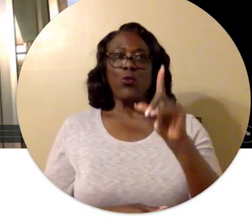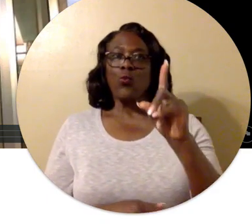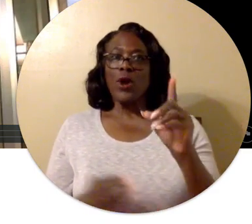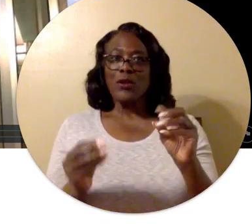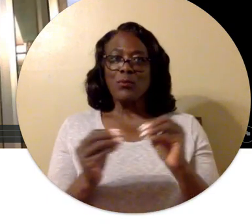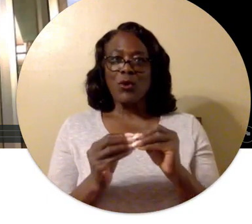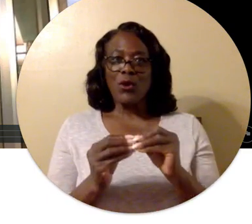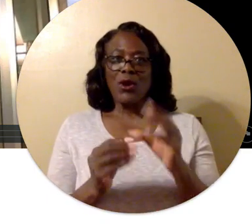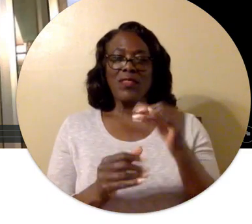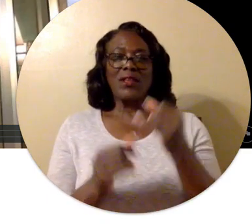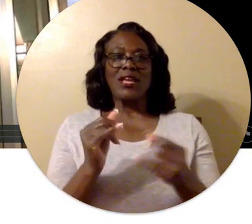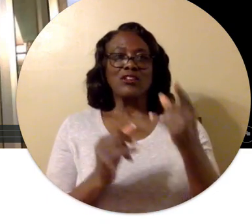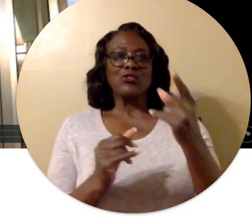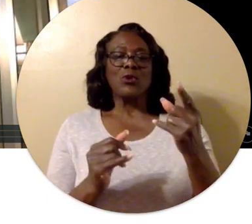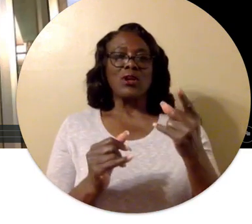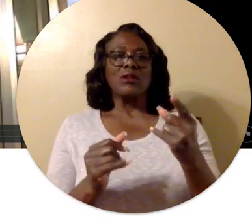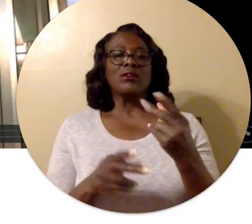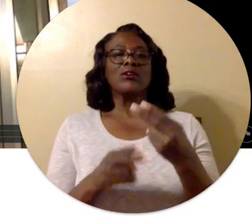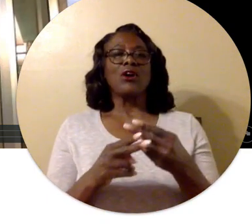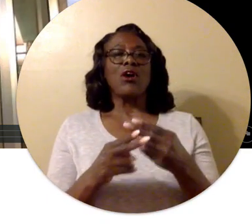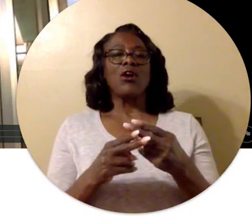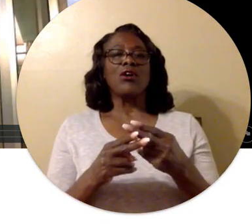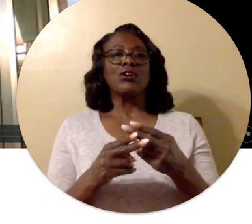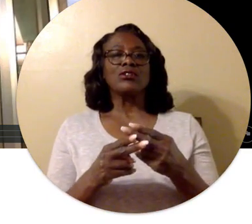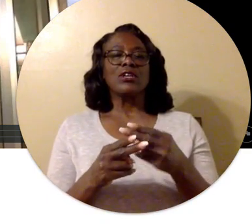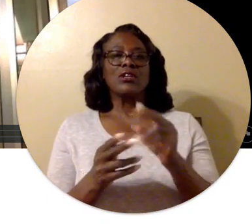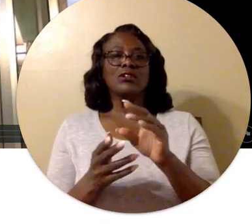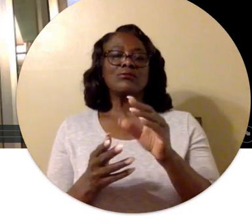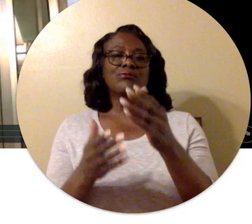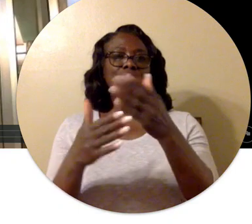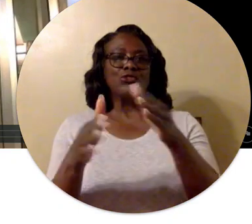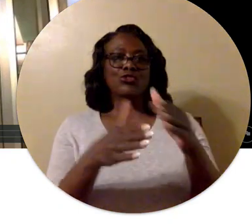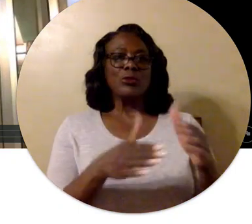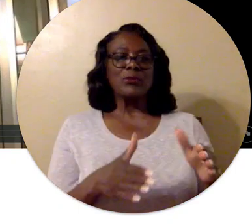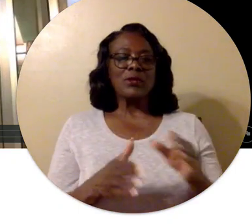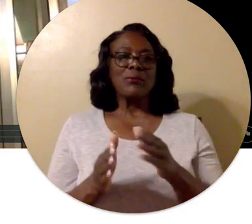This last one is called the distributive method. You also might have talked about